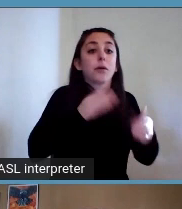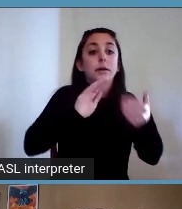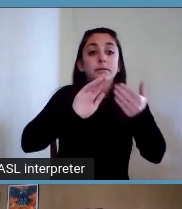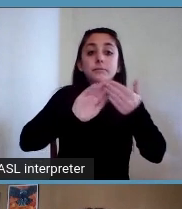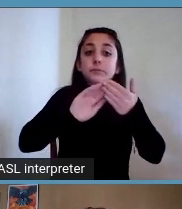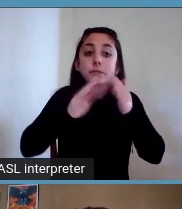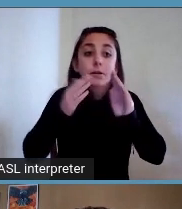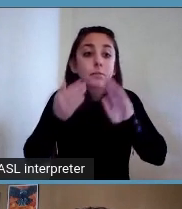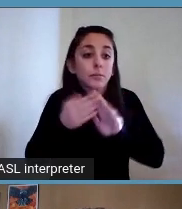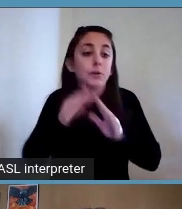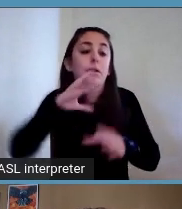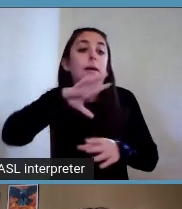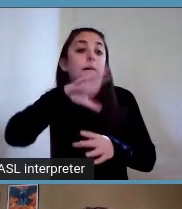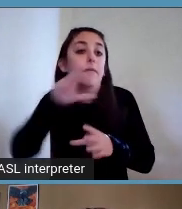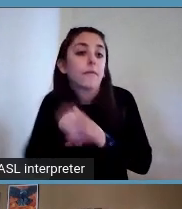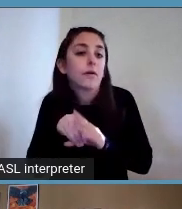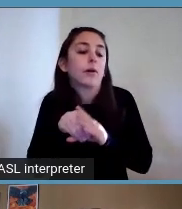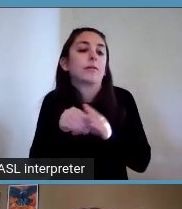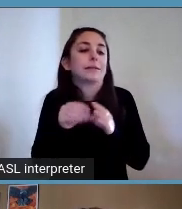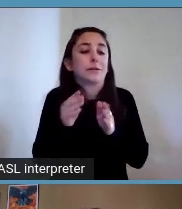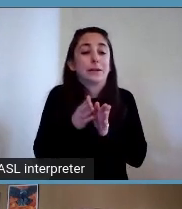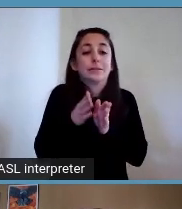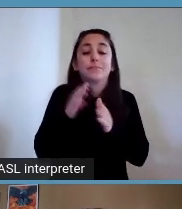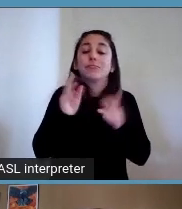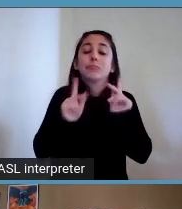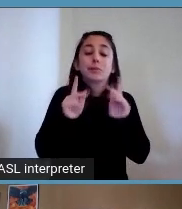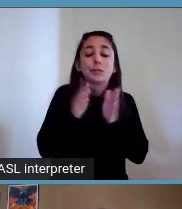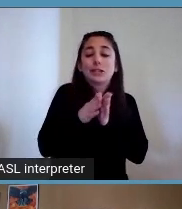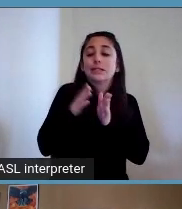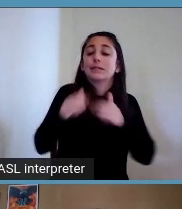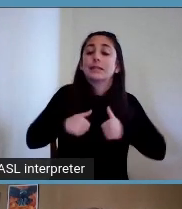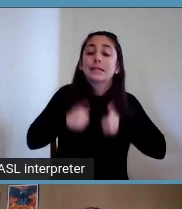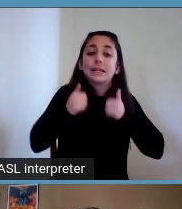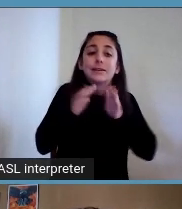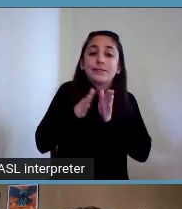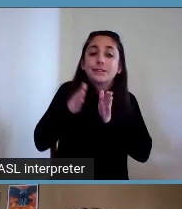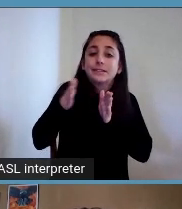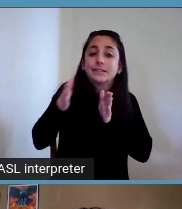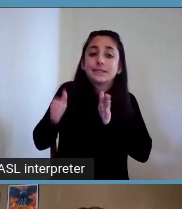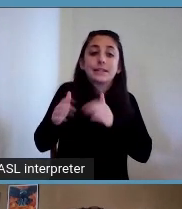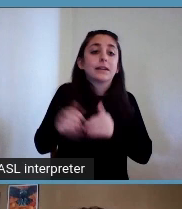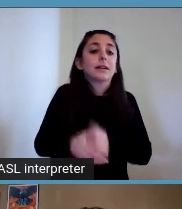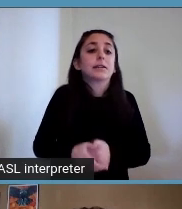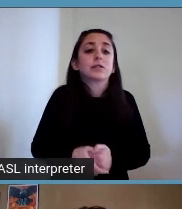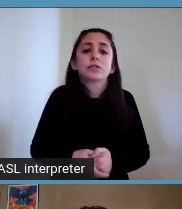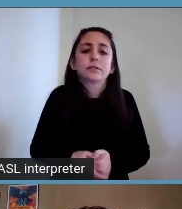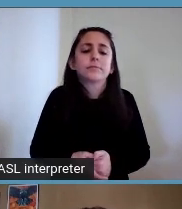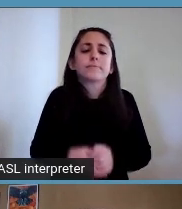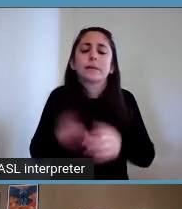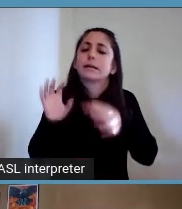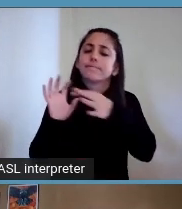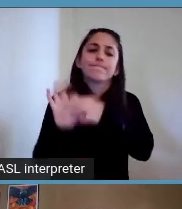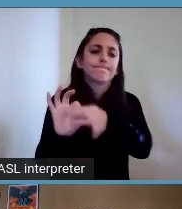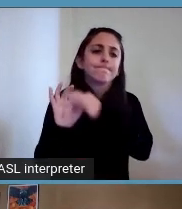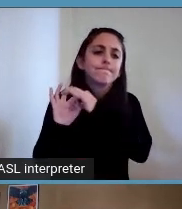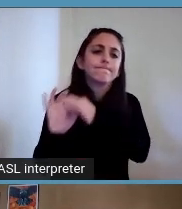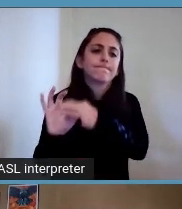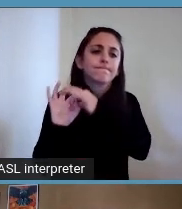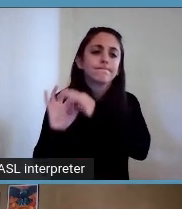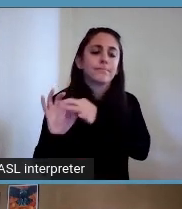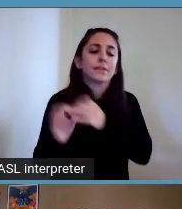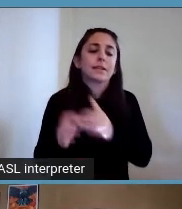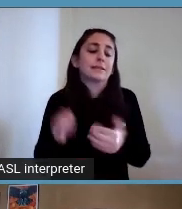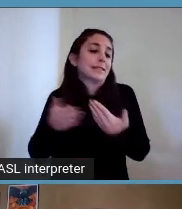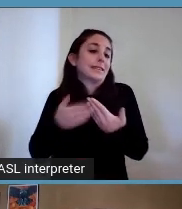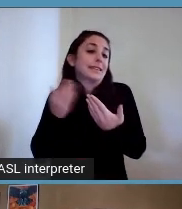connection with our neighbors and our members and our followers. And so, you know, it's just something that it's easy to like. So